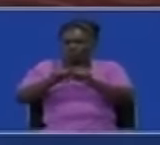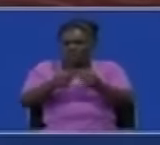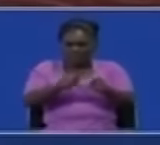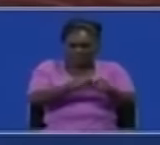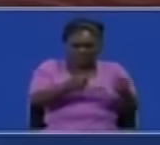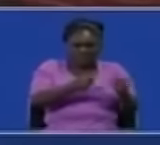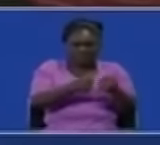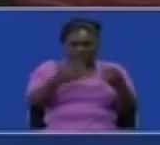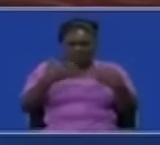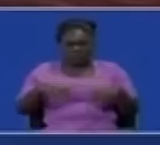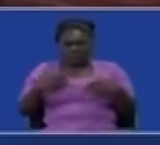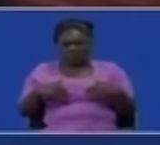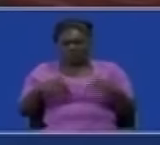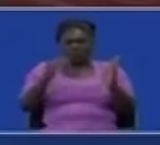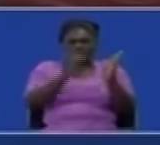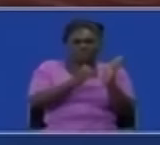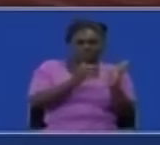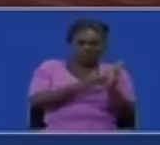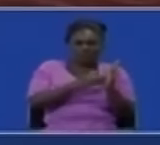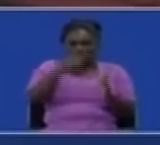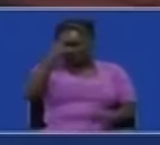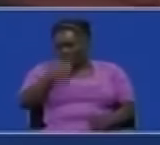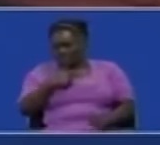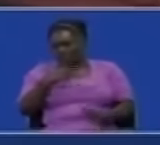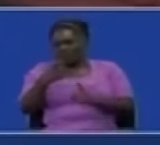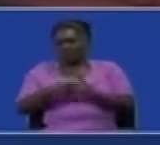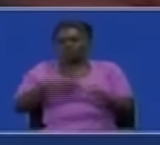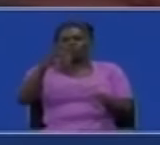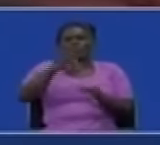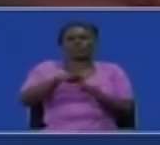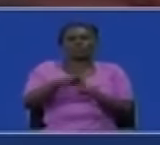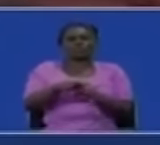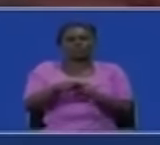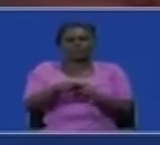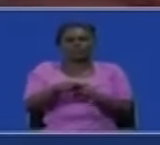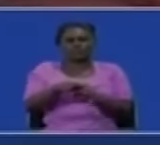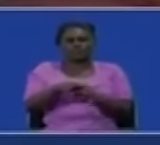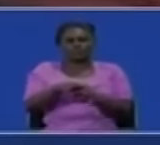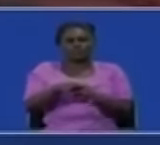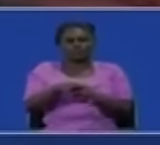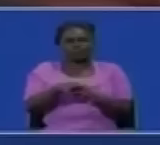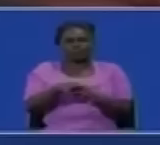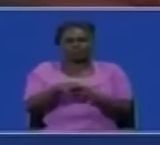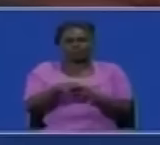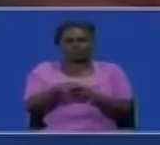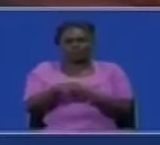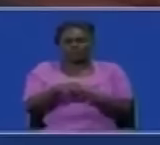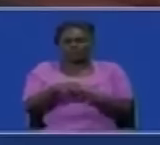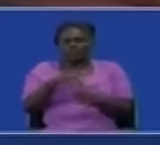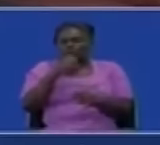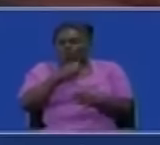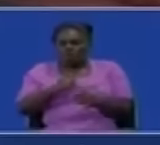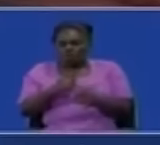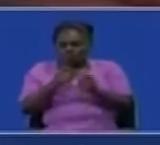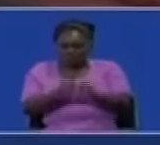the people of Machakos, the people of Thika, and so on. And so the peasant farmer from Muranga, who woke up very early